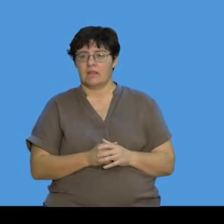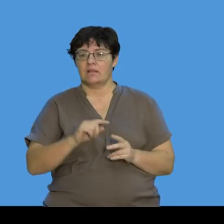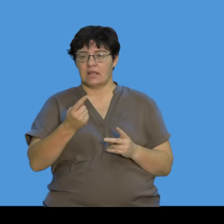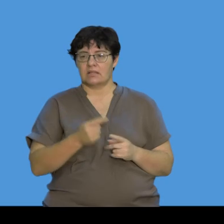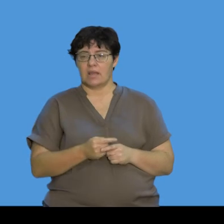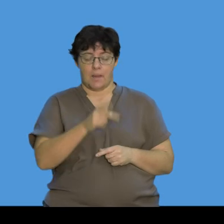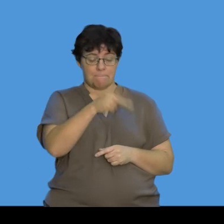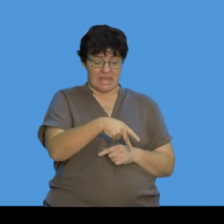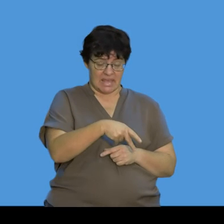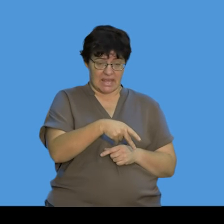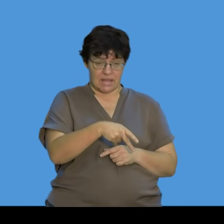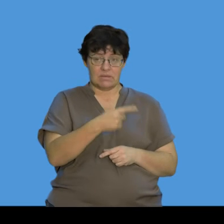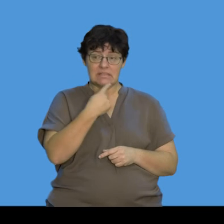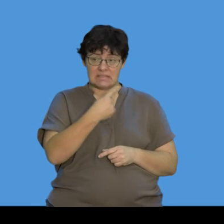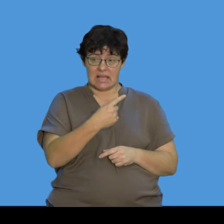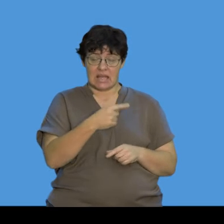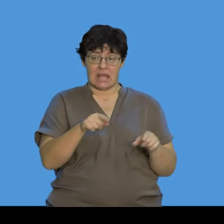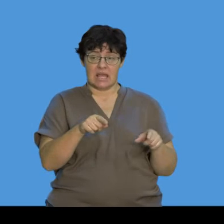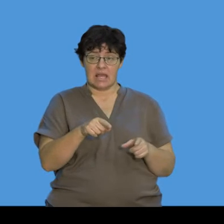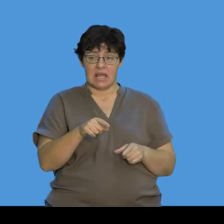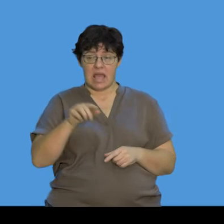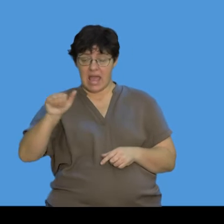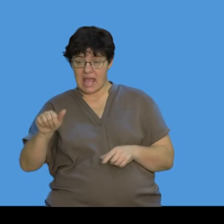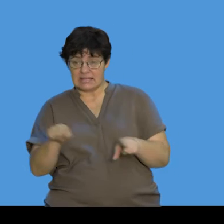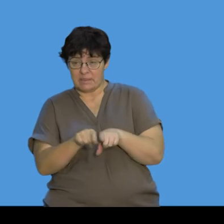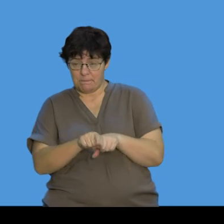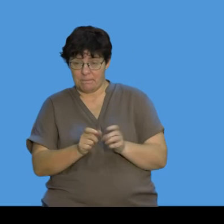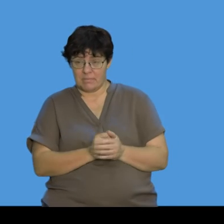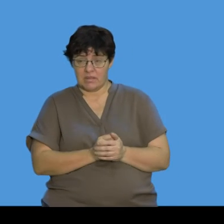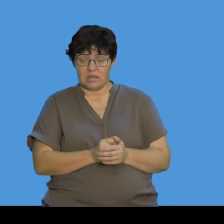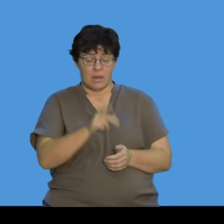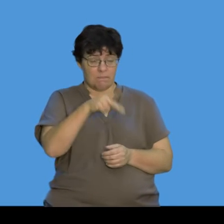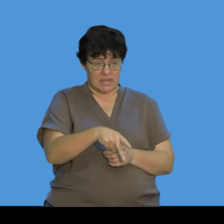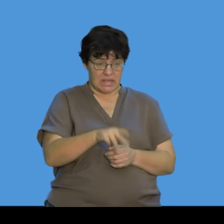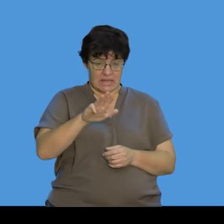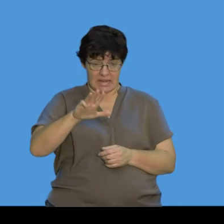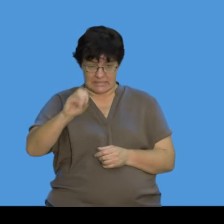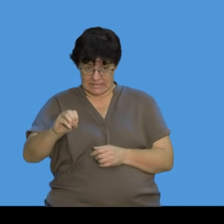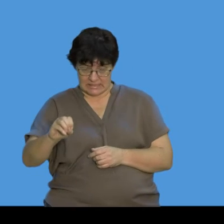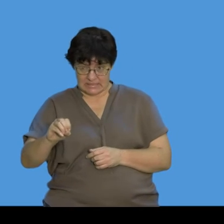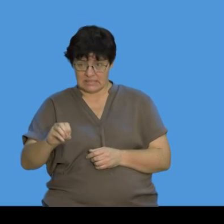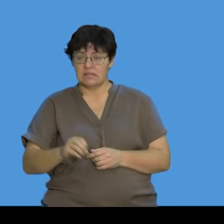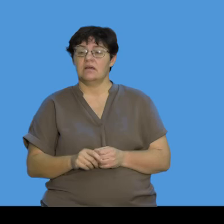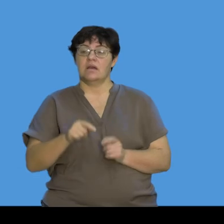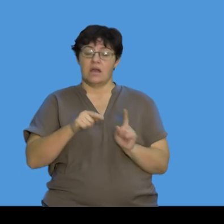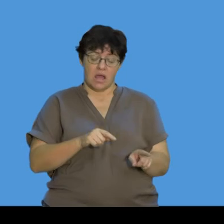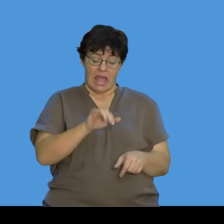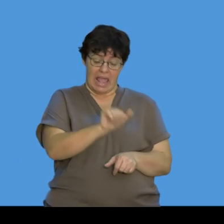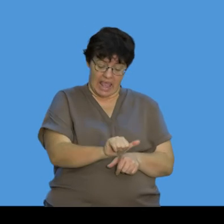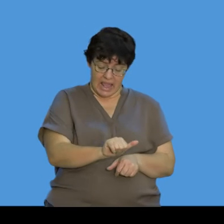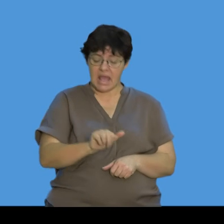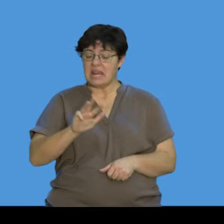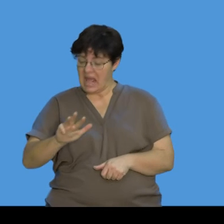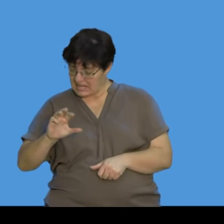at the other one. The angle at P, I said, must be equal to the angle at A. Let's see. Angle at P is 90 in one